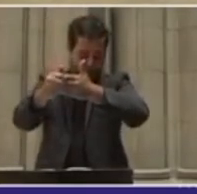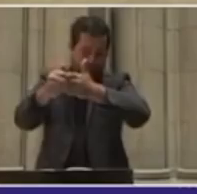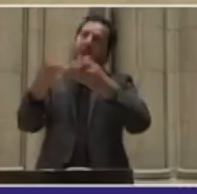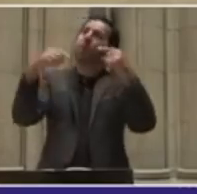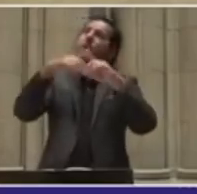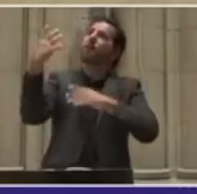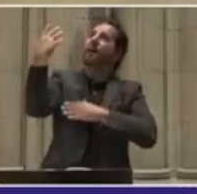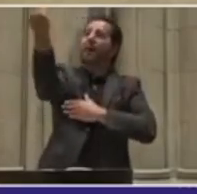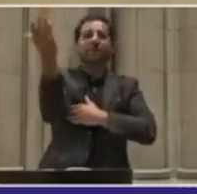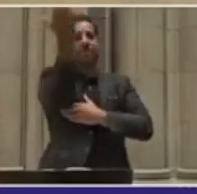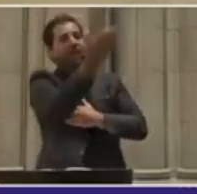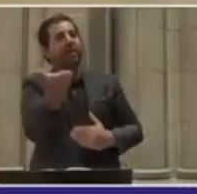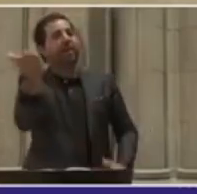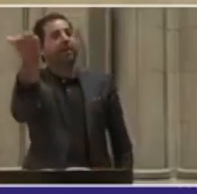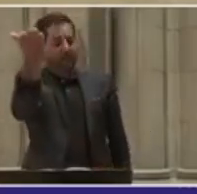While I'm out